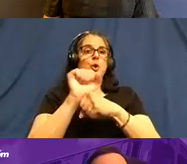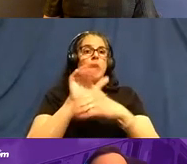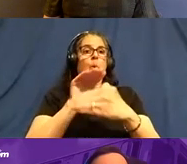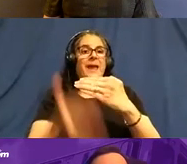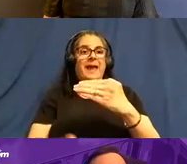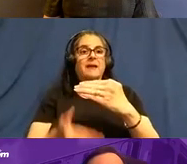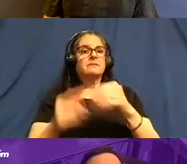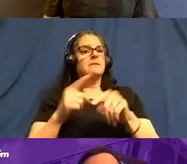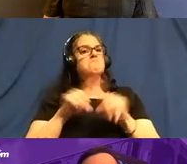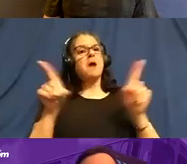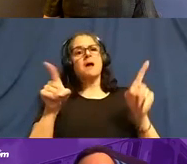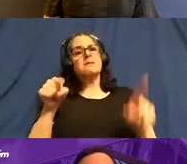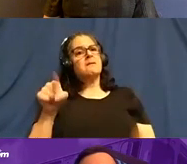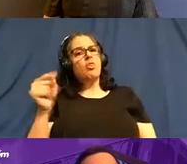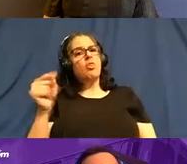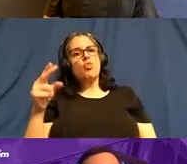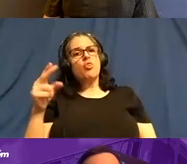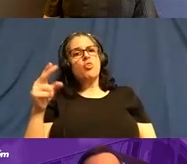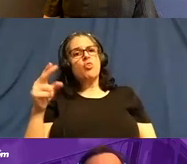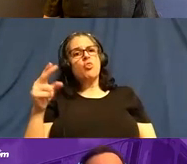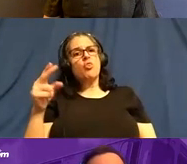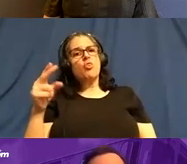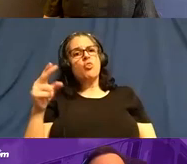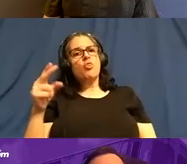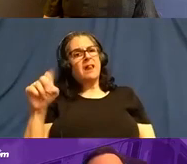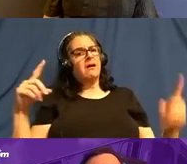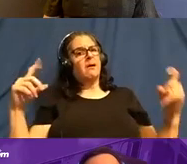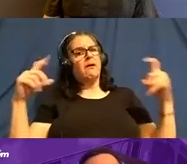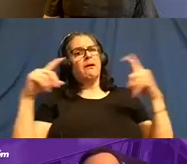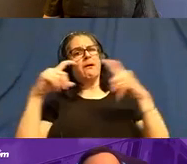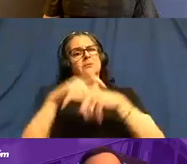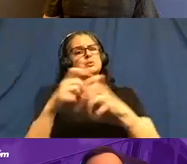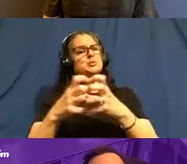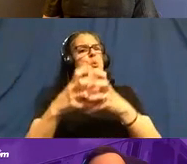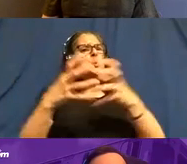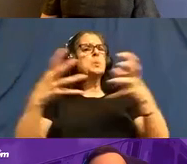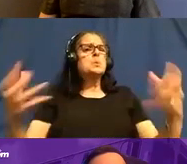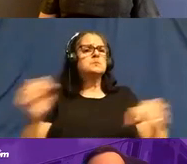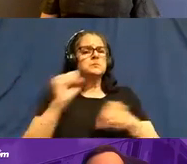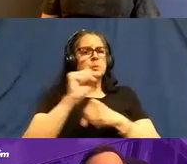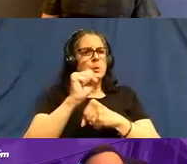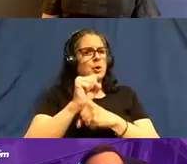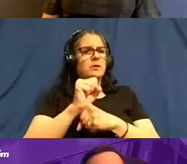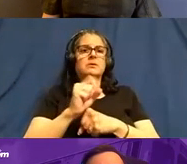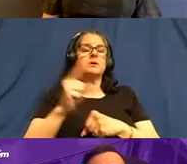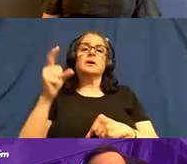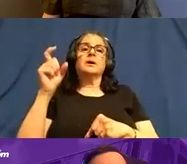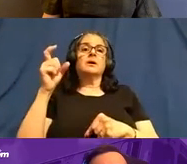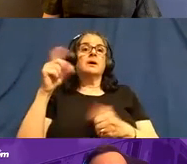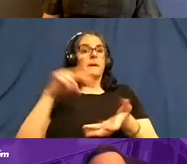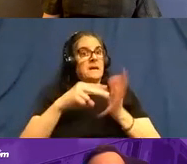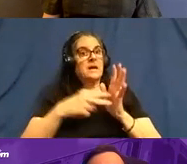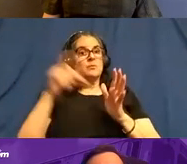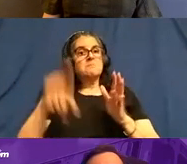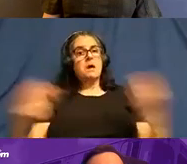required over 1/3 of all weekends in 2020 to have impacts, including significant back rides for up to